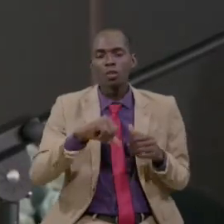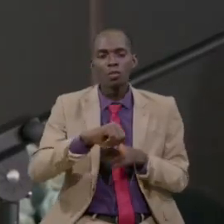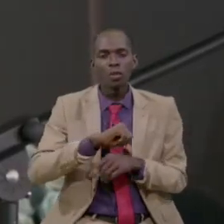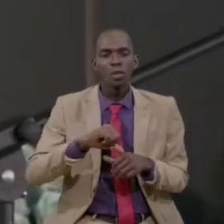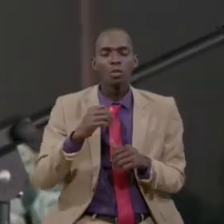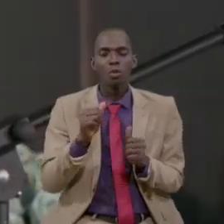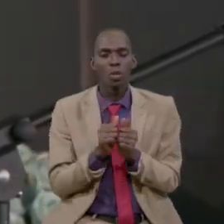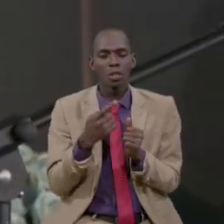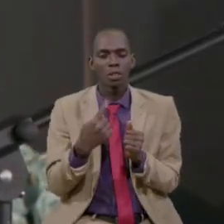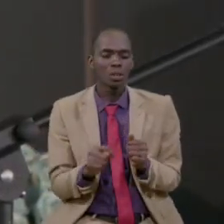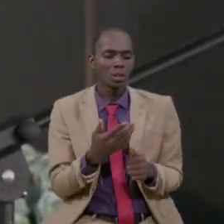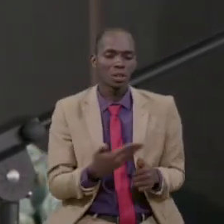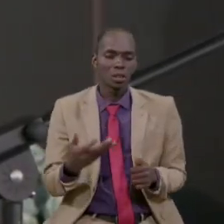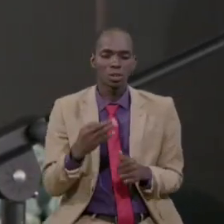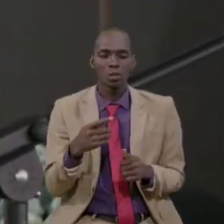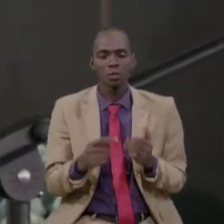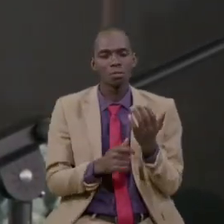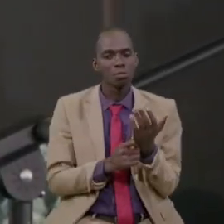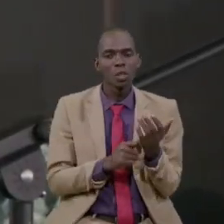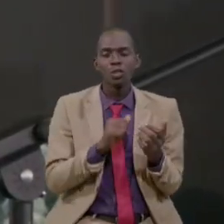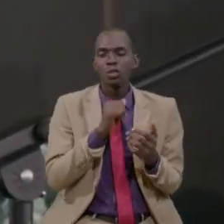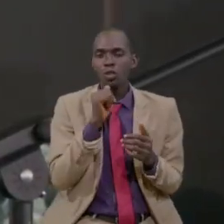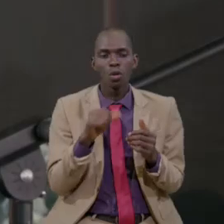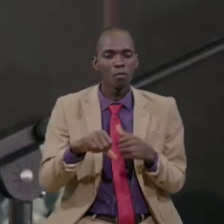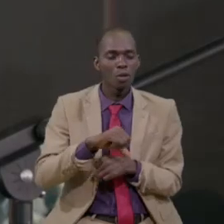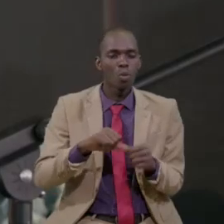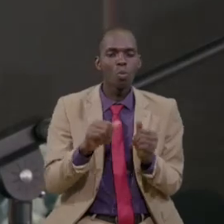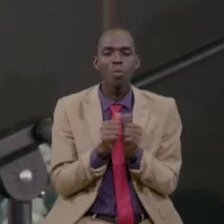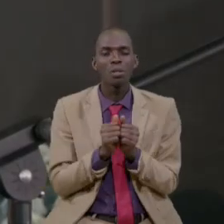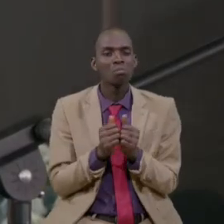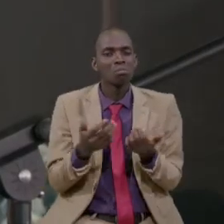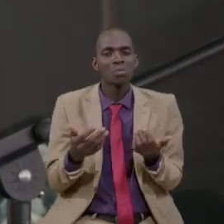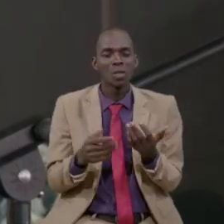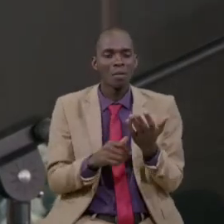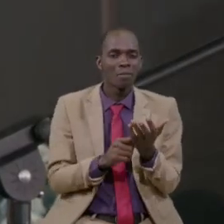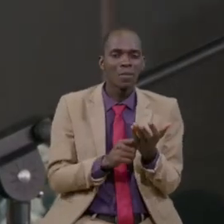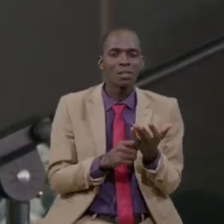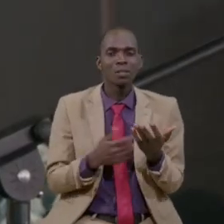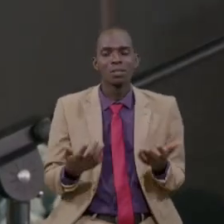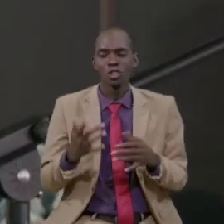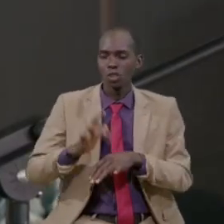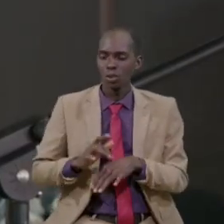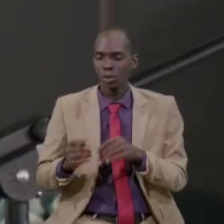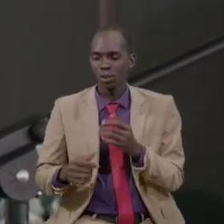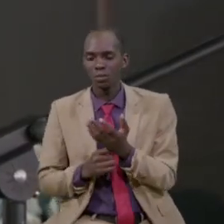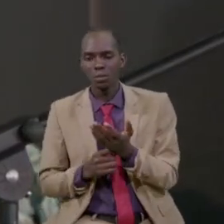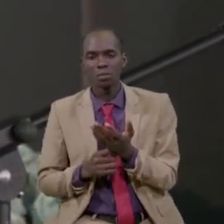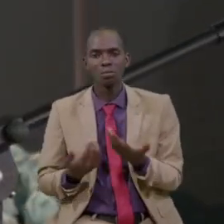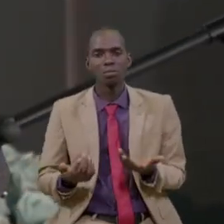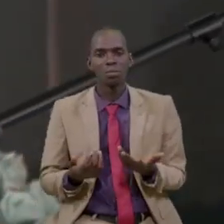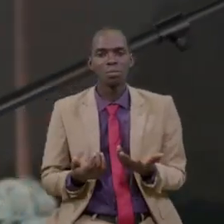the name of the Lord. It's not fellowship of the works of the flesh. Not fellowship